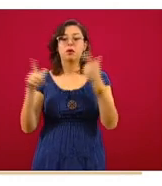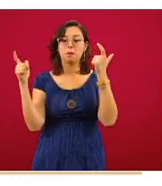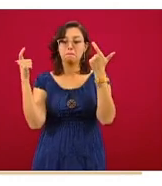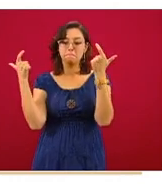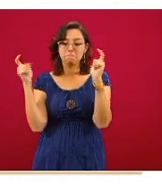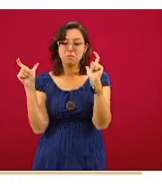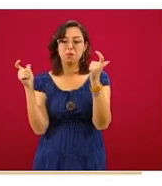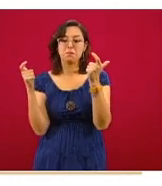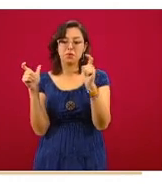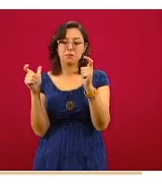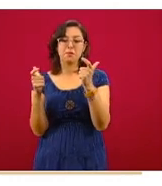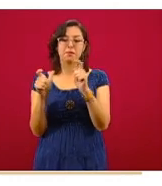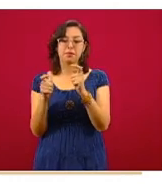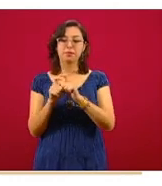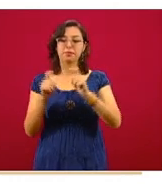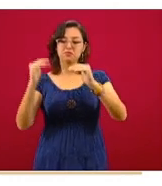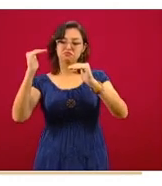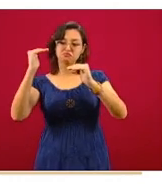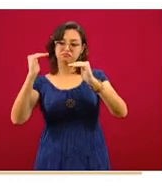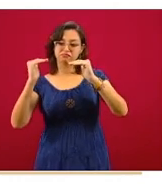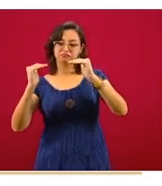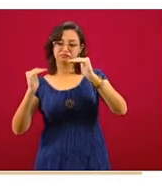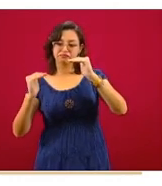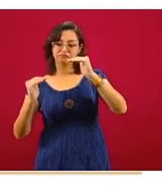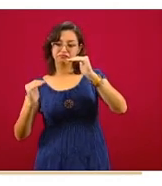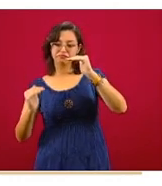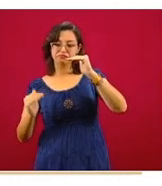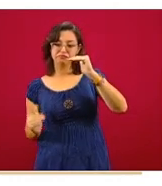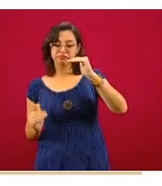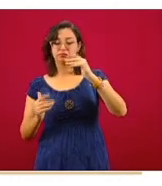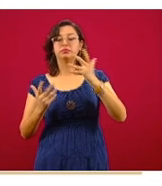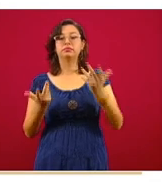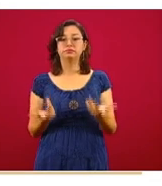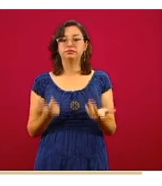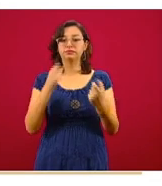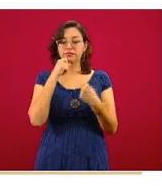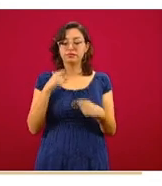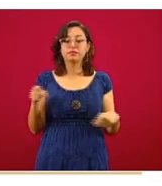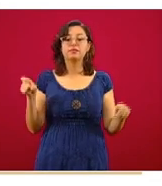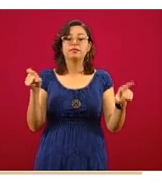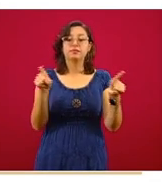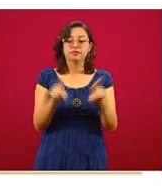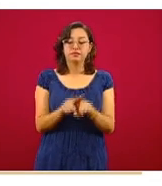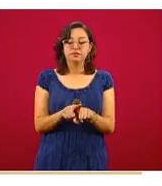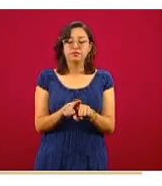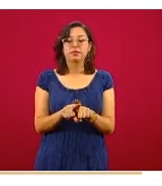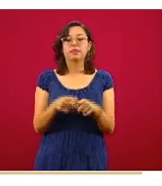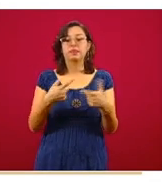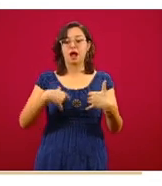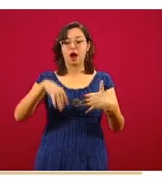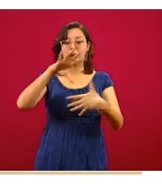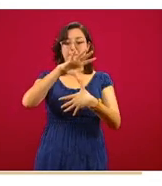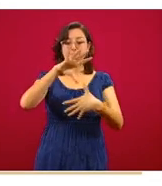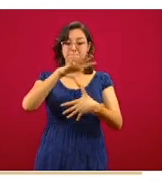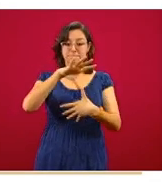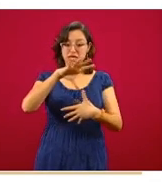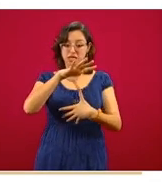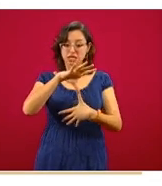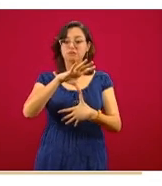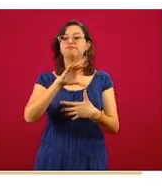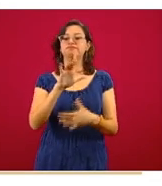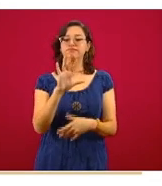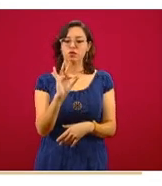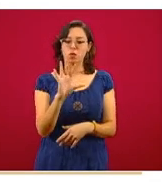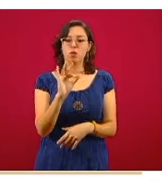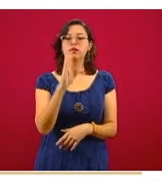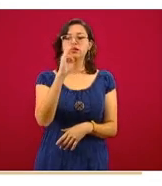And we can see how the European region continues to go down in terms of their representation in this